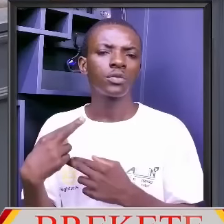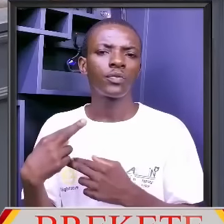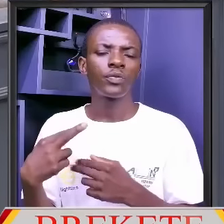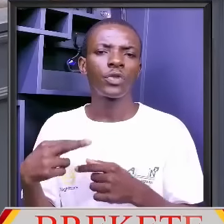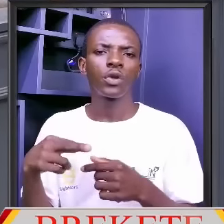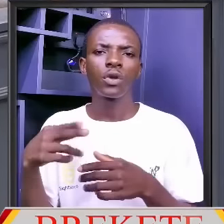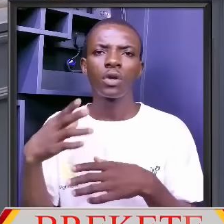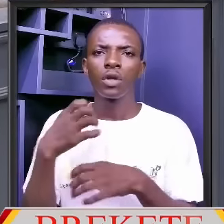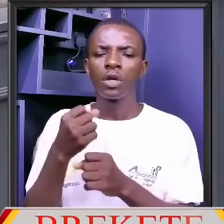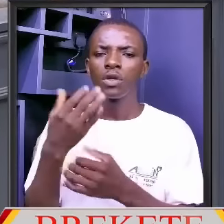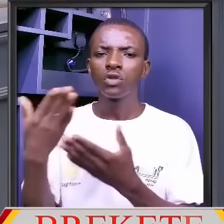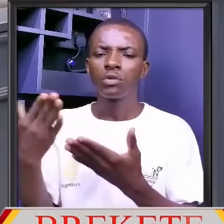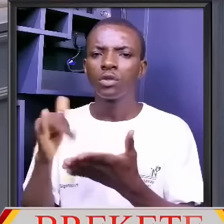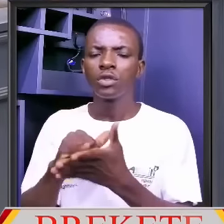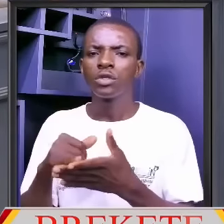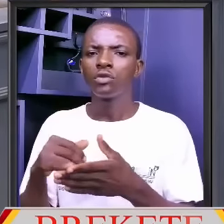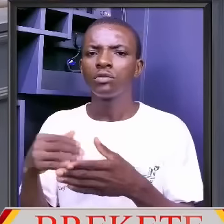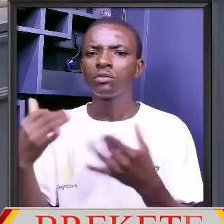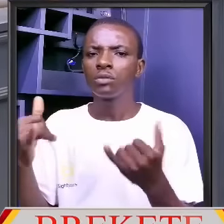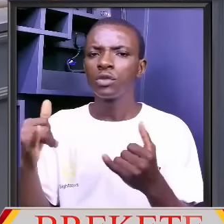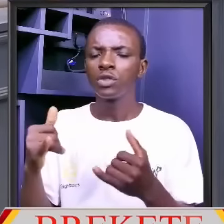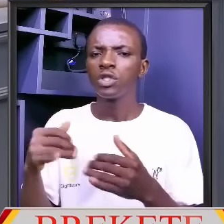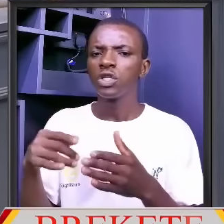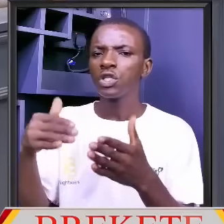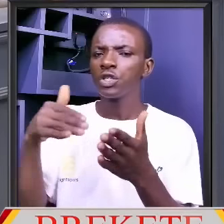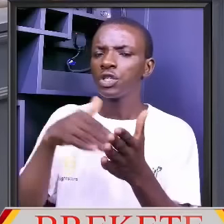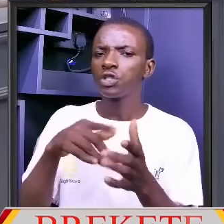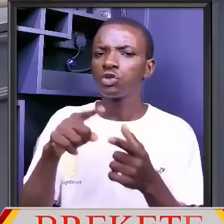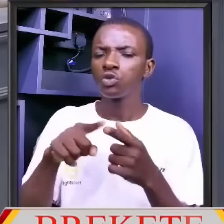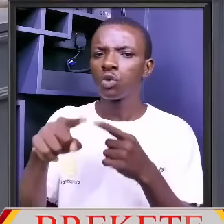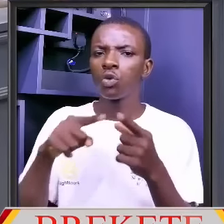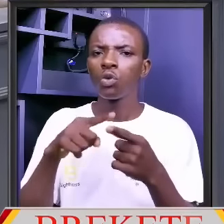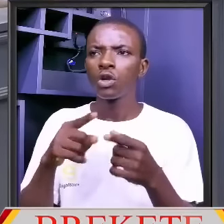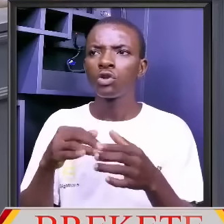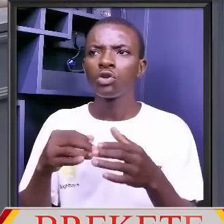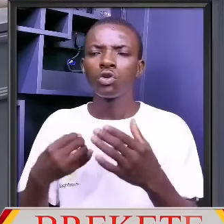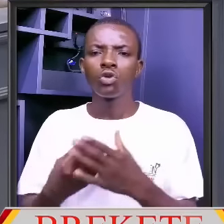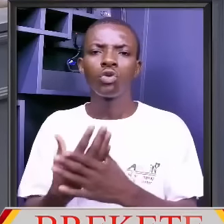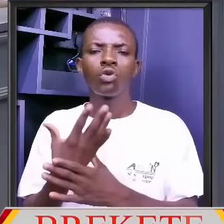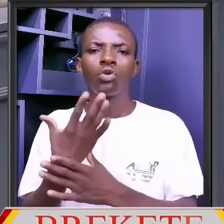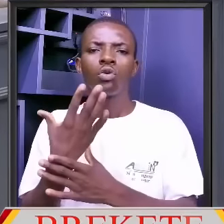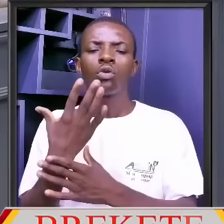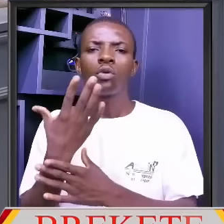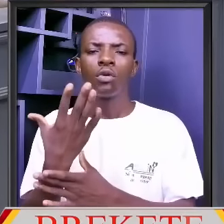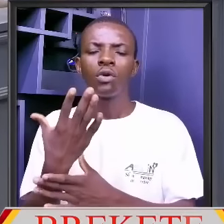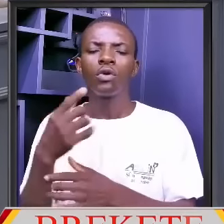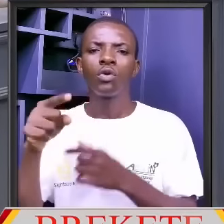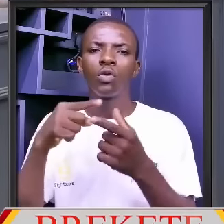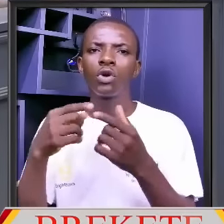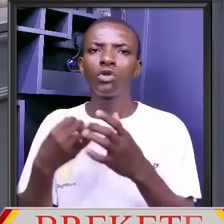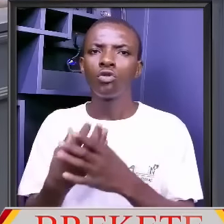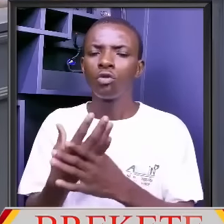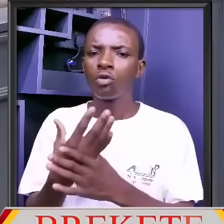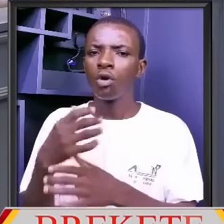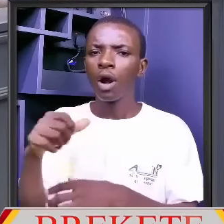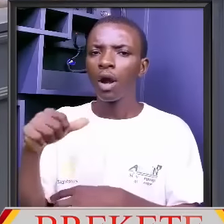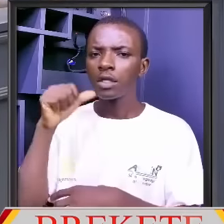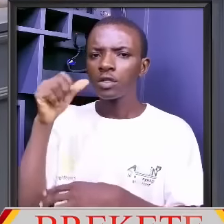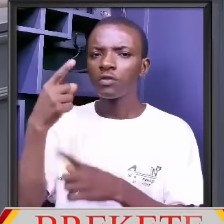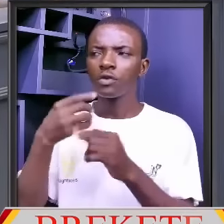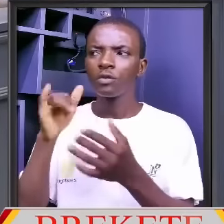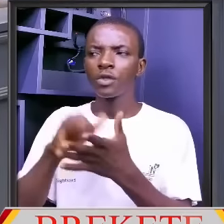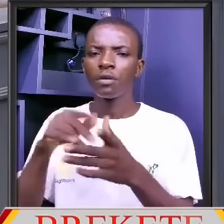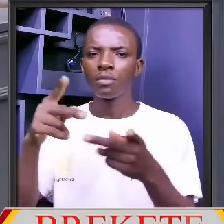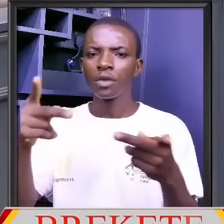We go get small picking, we go play the role, reach when you don't grow. Then when you don't grow from that